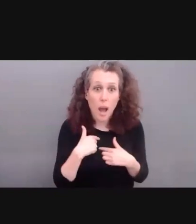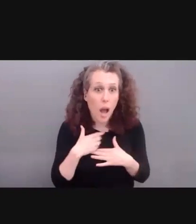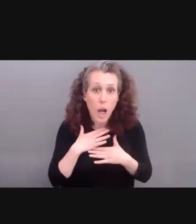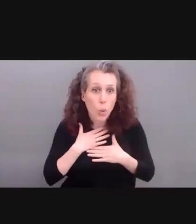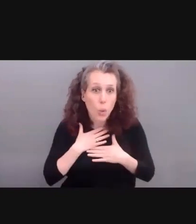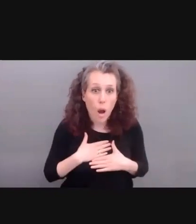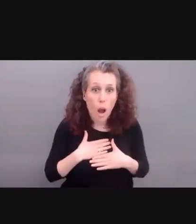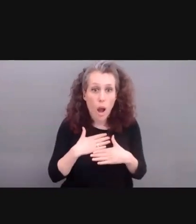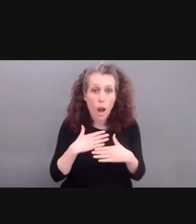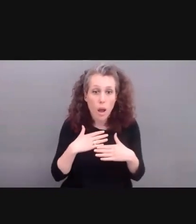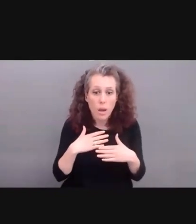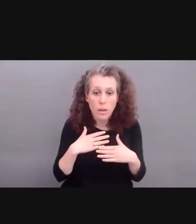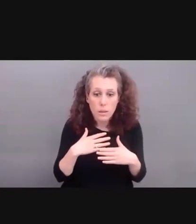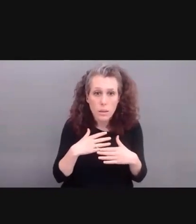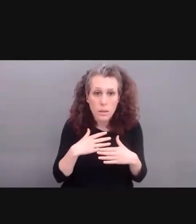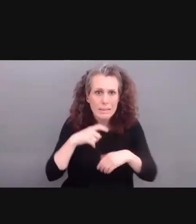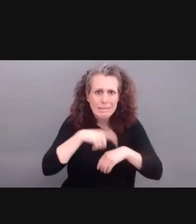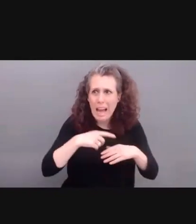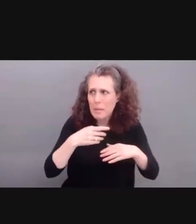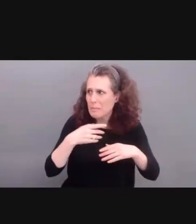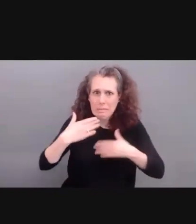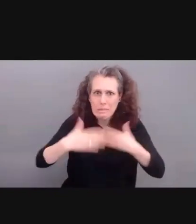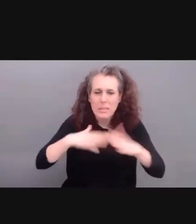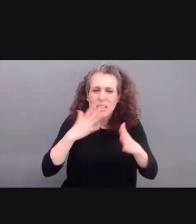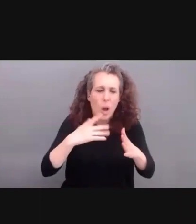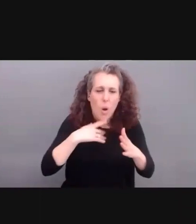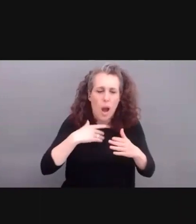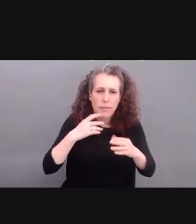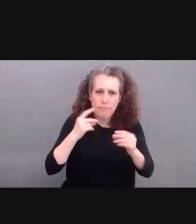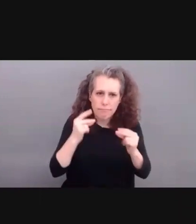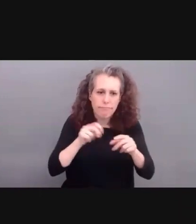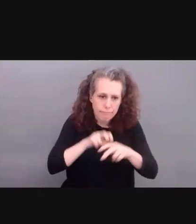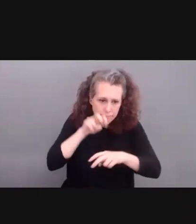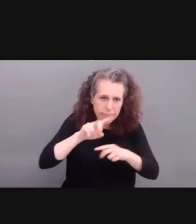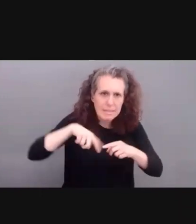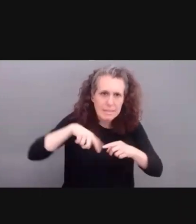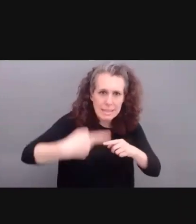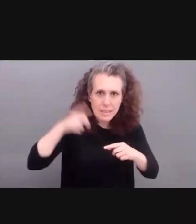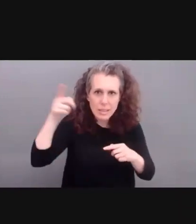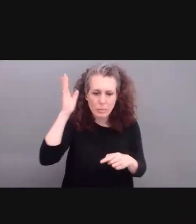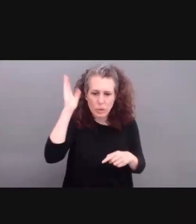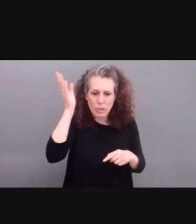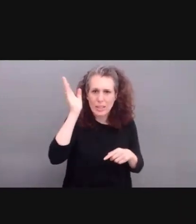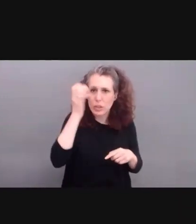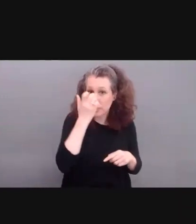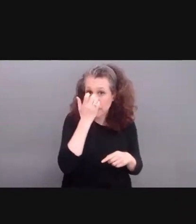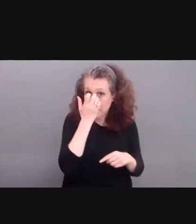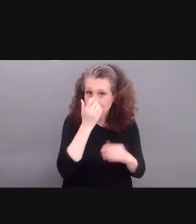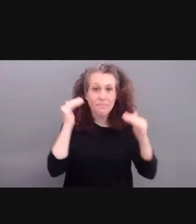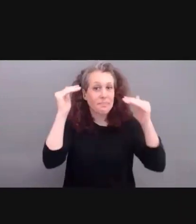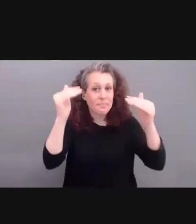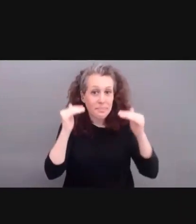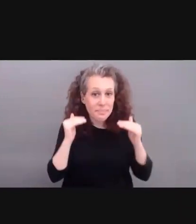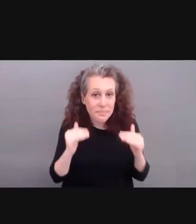go having more some delays. Let's go directly to the next phase. The next part of the event will be